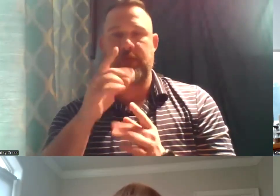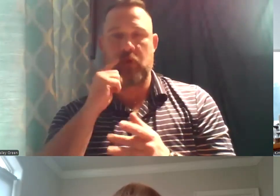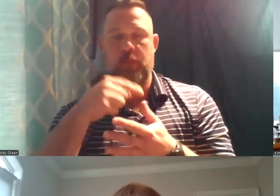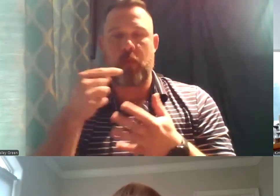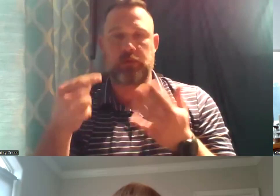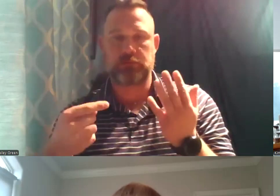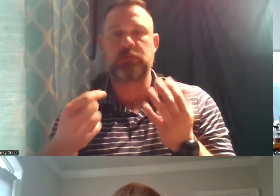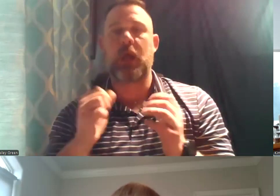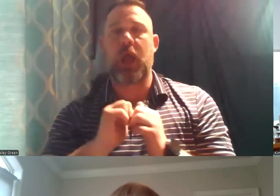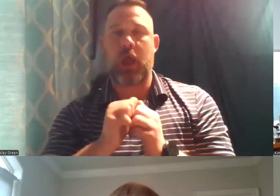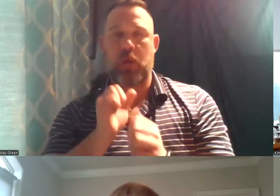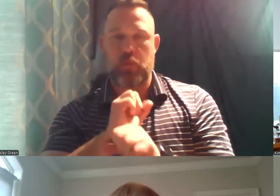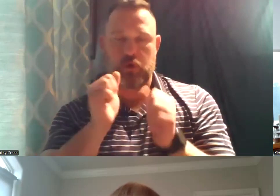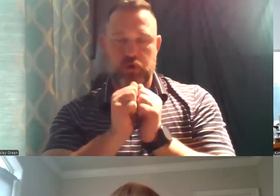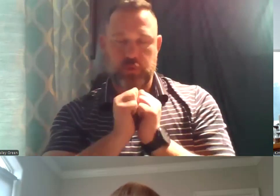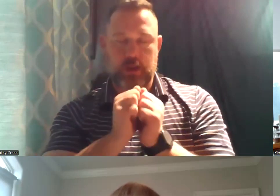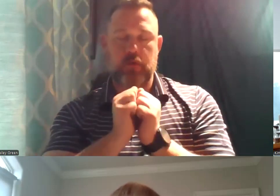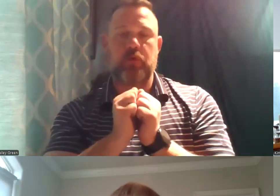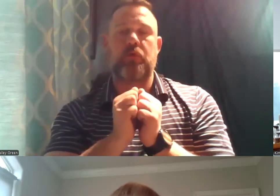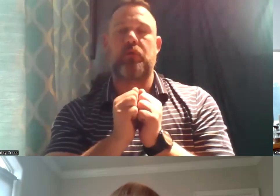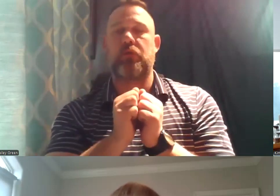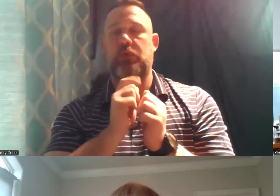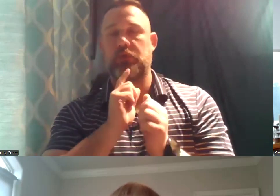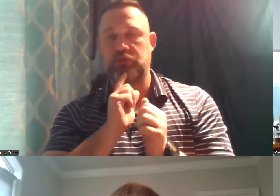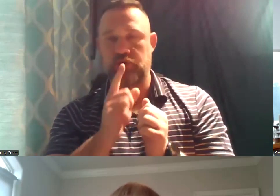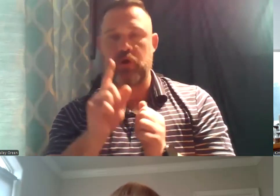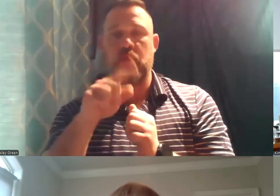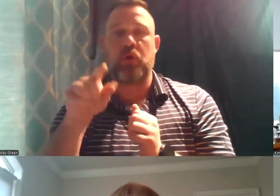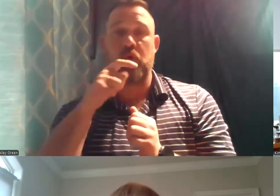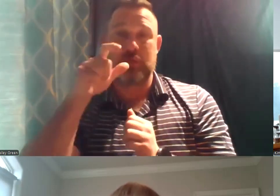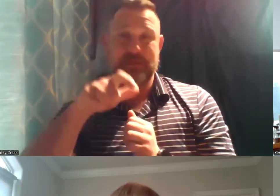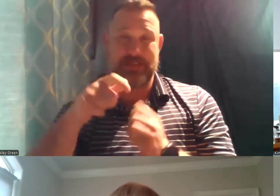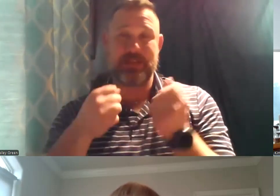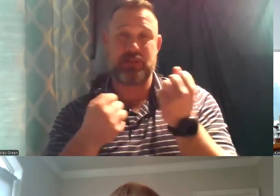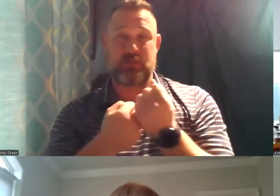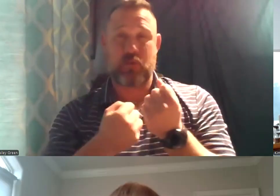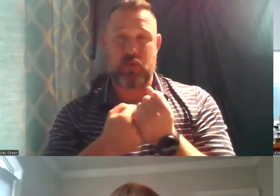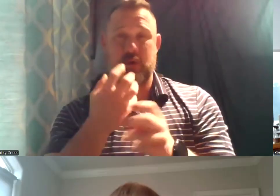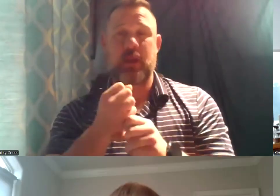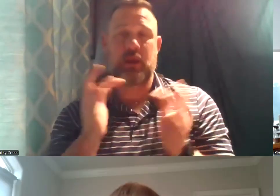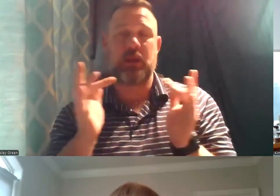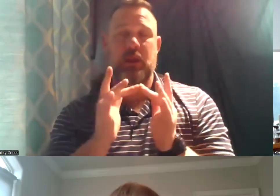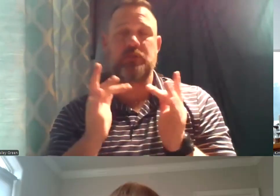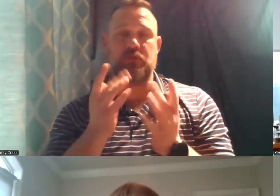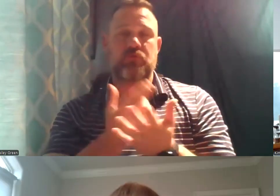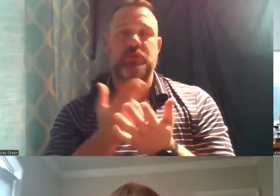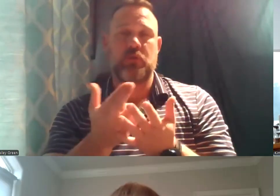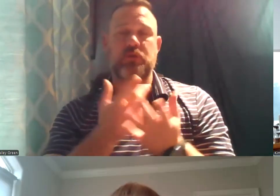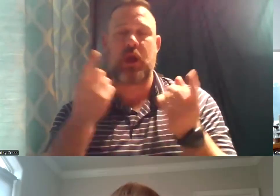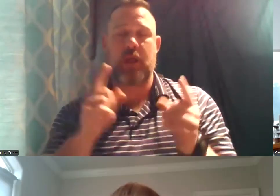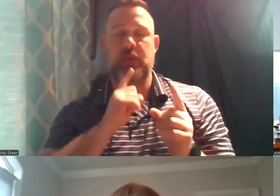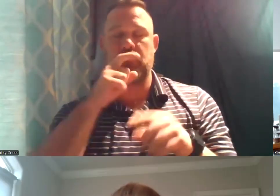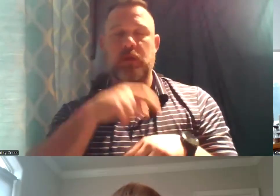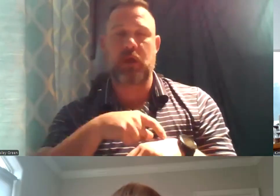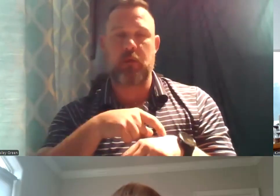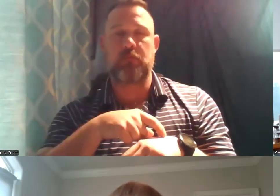then how we are working together on ensuring that those who might need additional support and getting those connections to resources are happening in real time. So